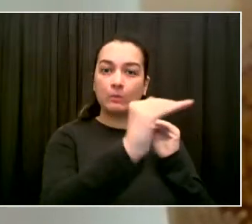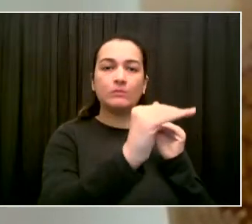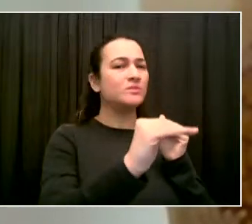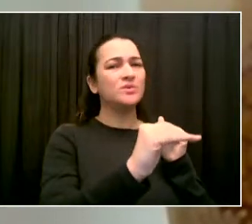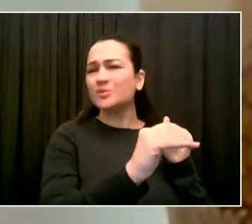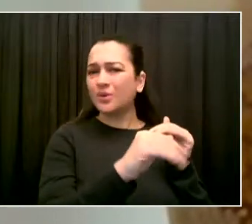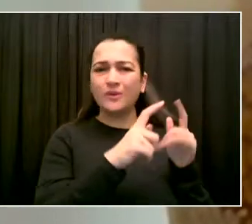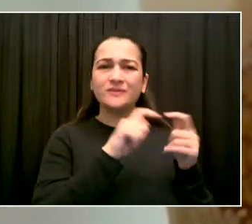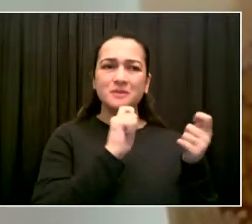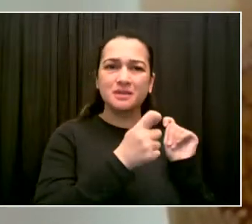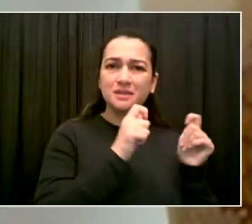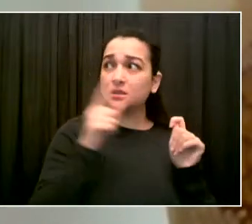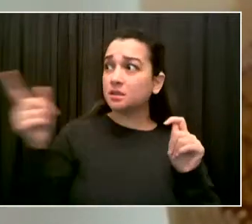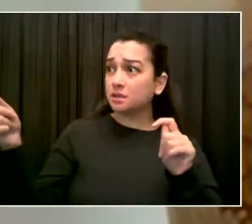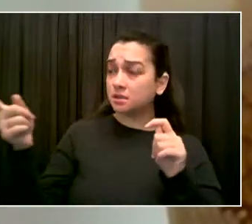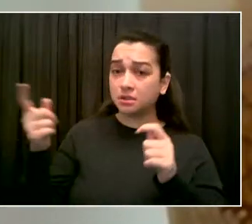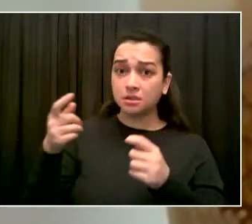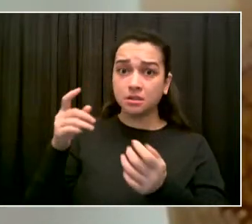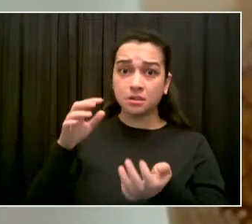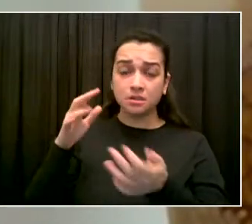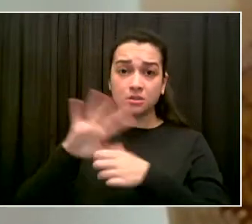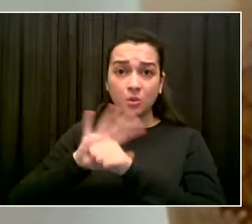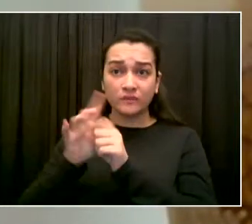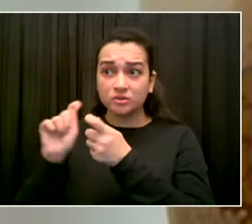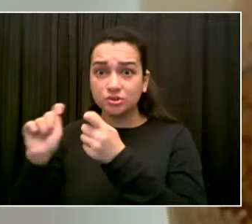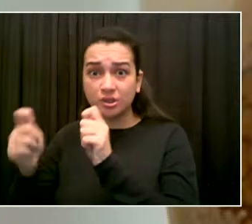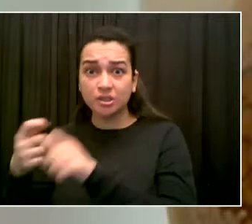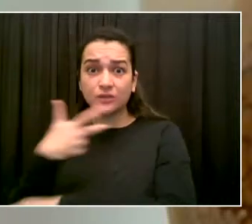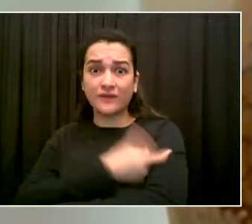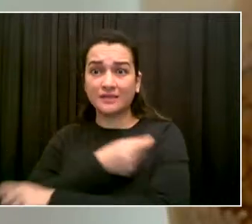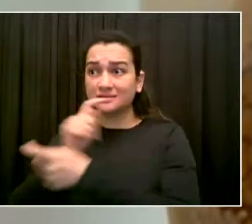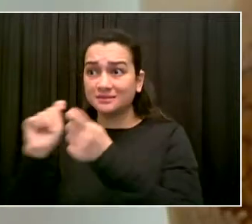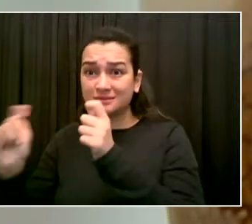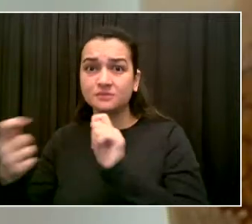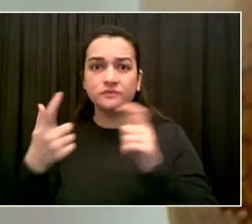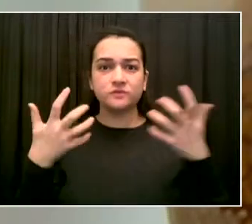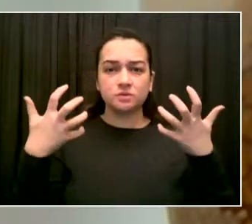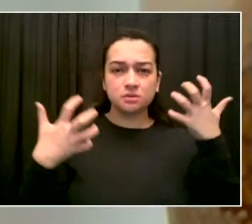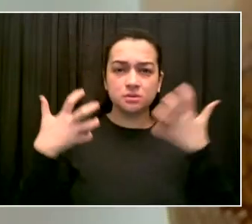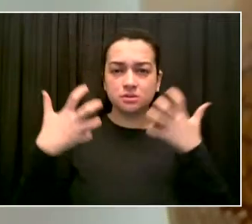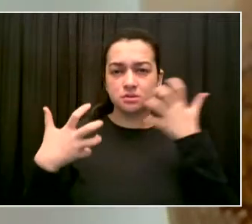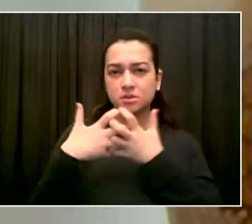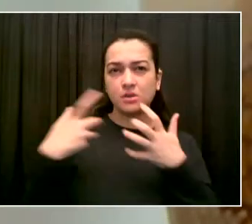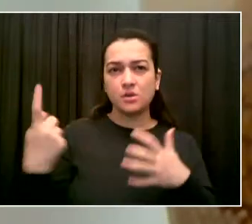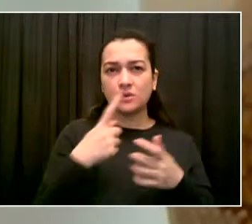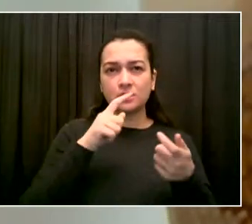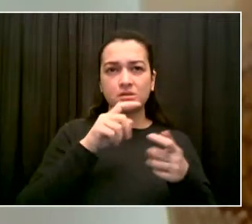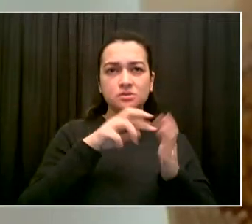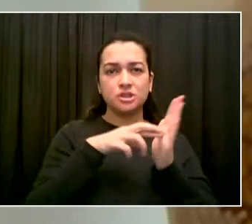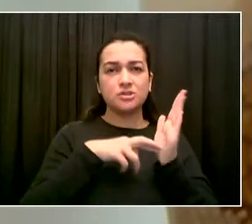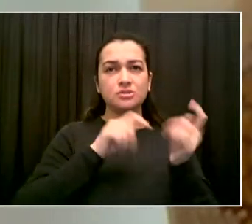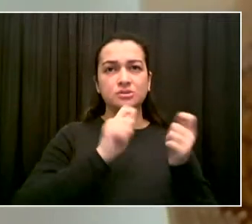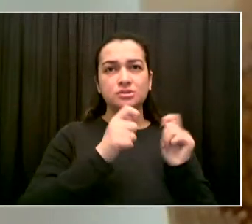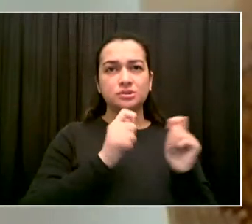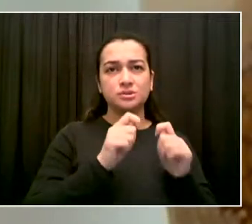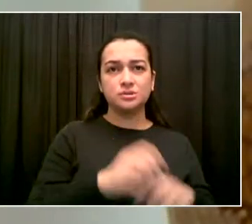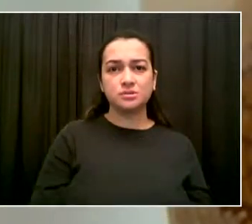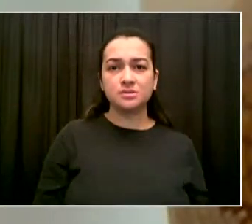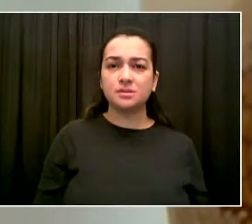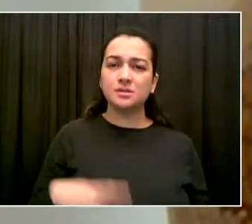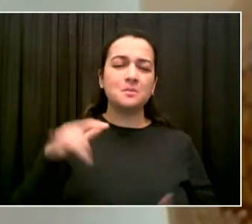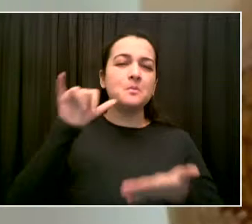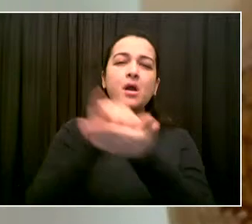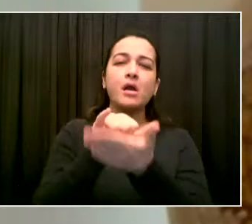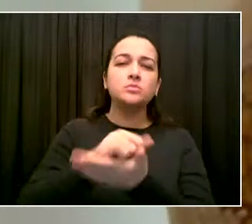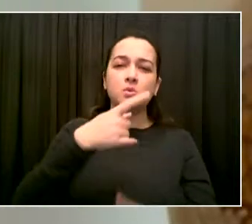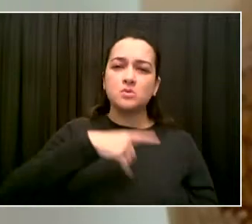infection. What we've learned from our investigations, of course, is that oftentimes, people have had potentially many exposures during the period in